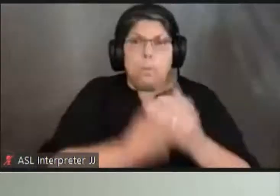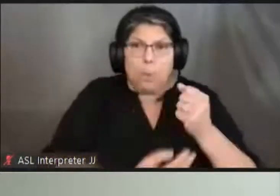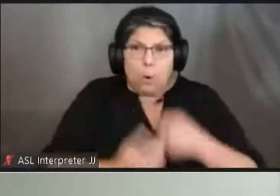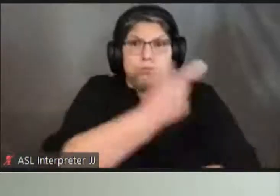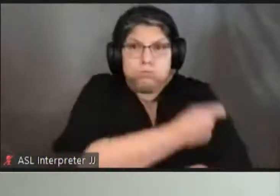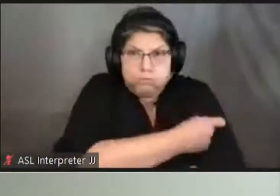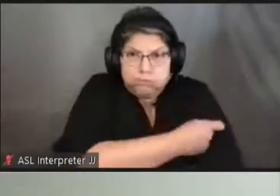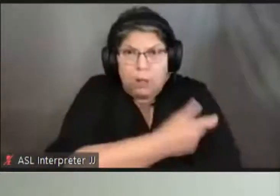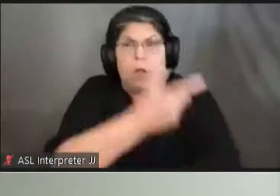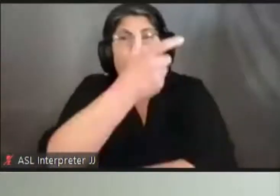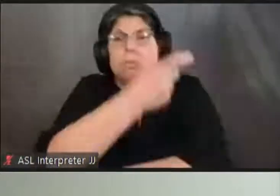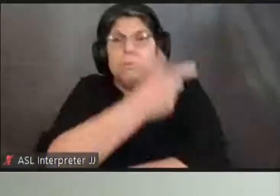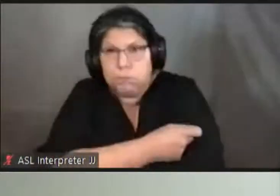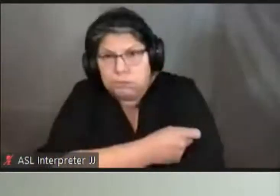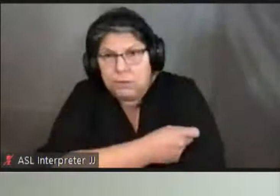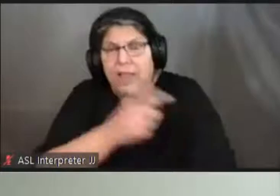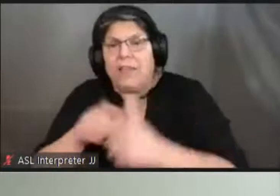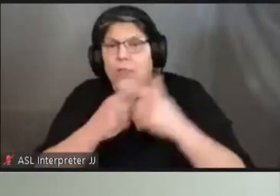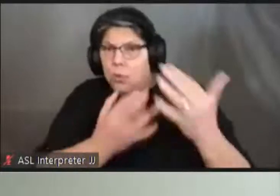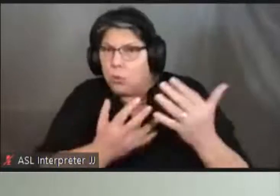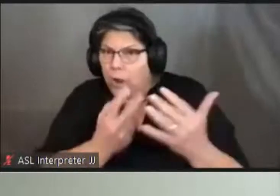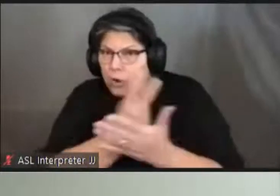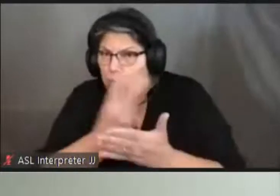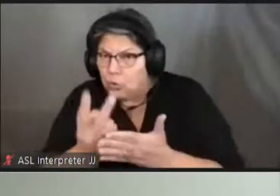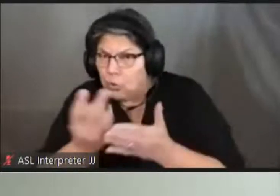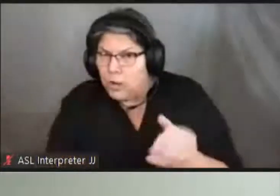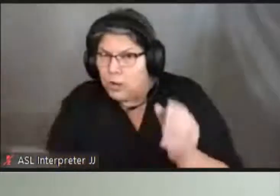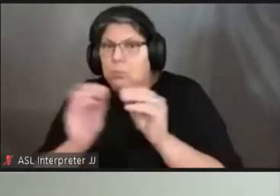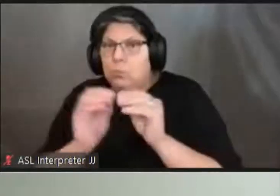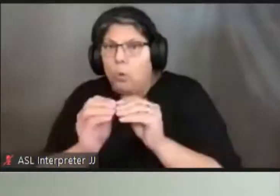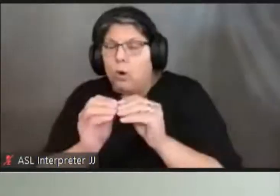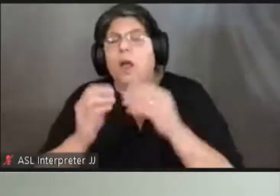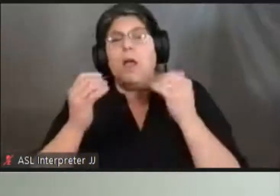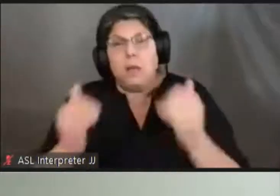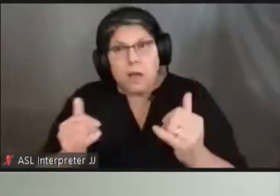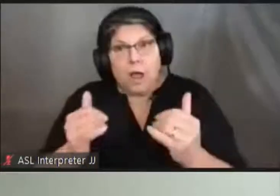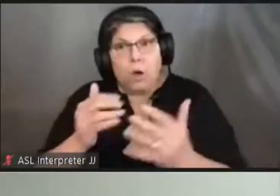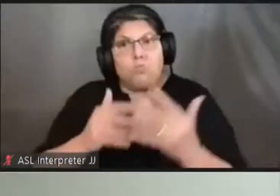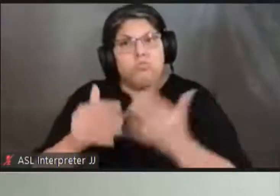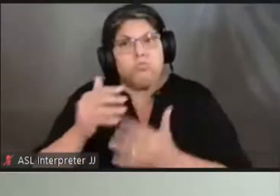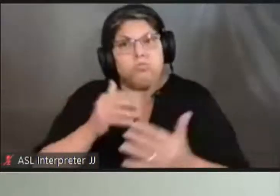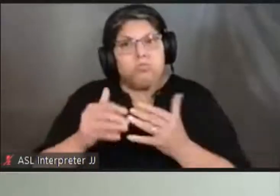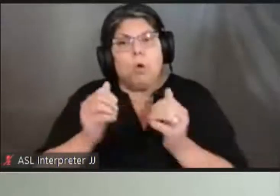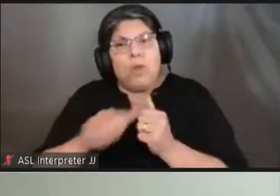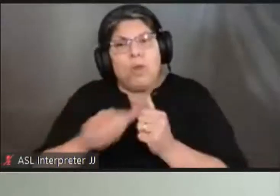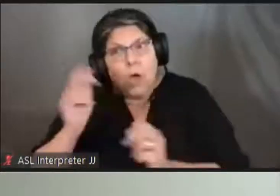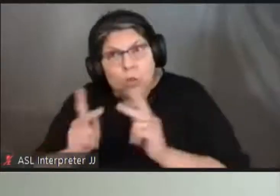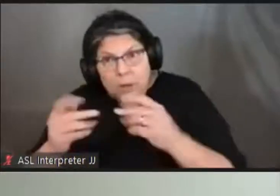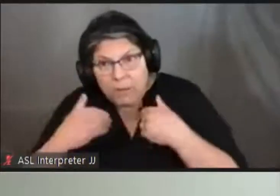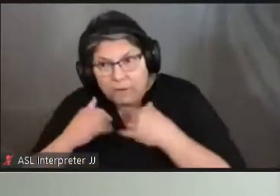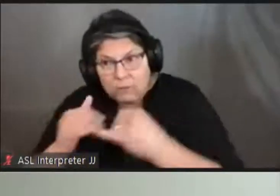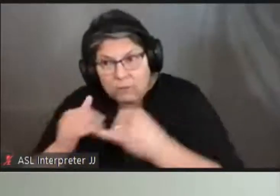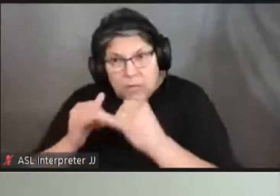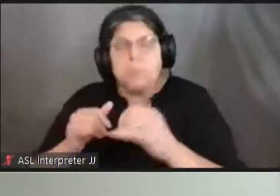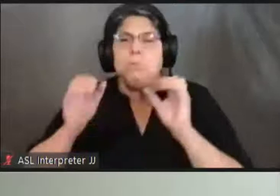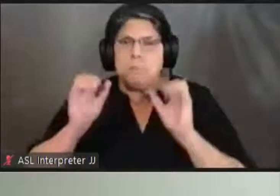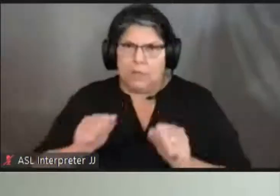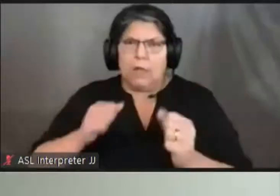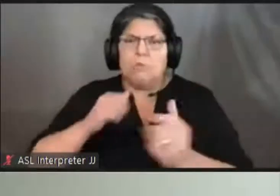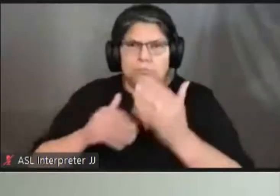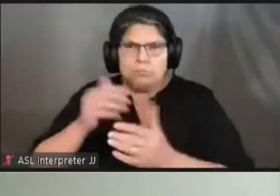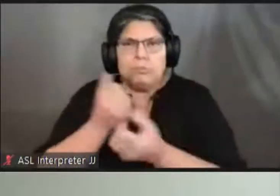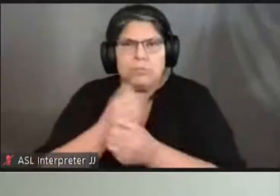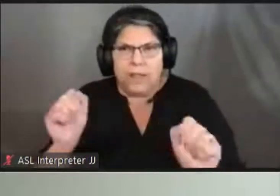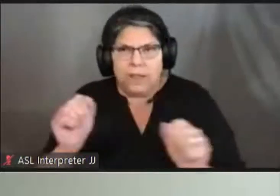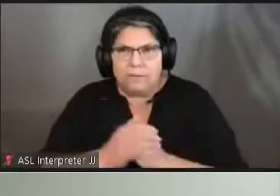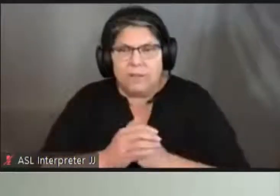close contacts now do not need to quarantine. There should be extra caution for people with higher risk,